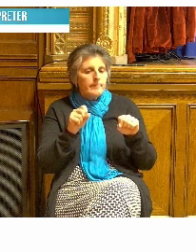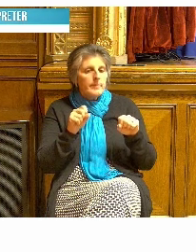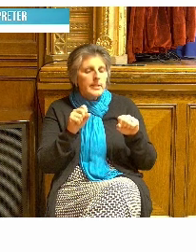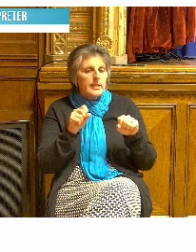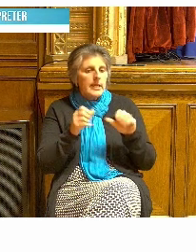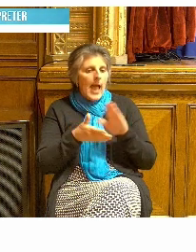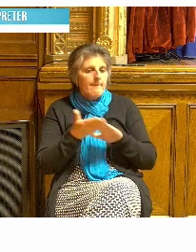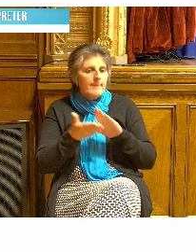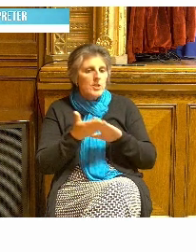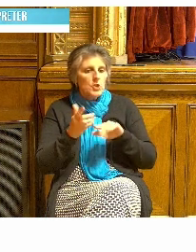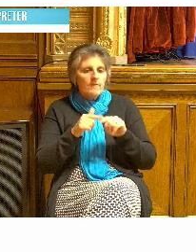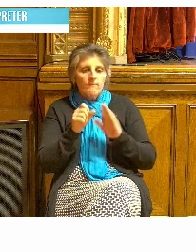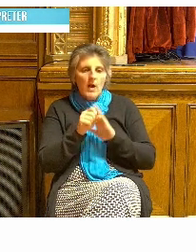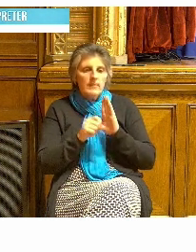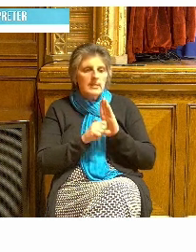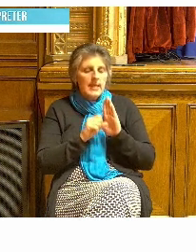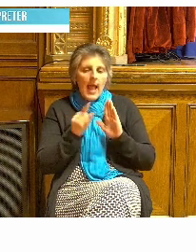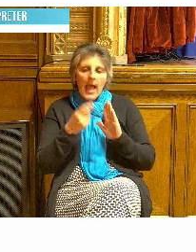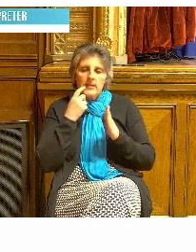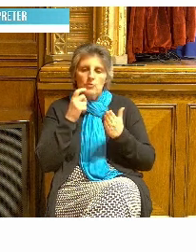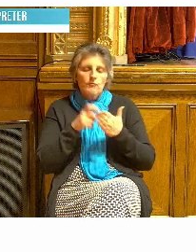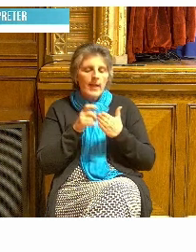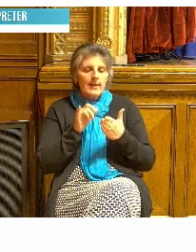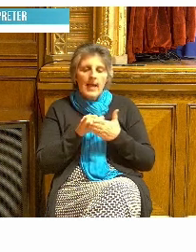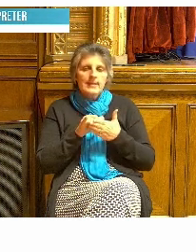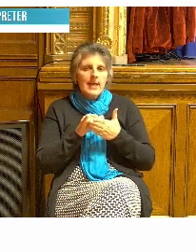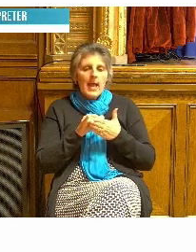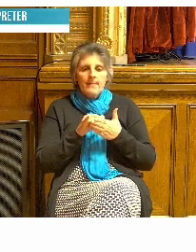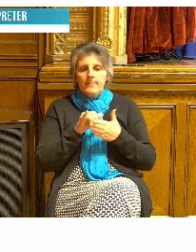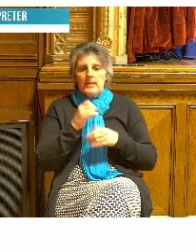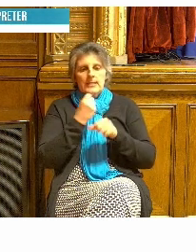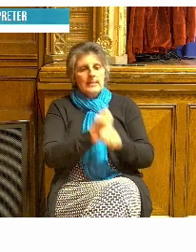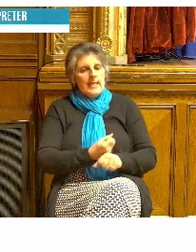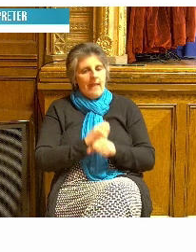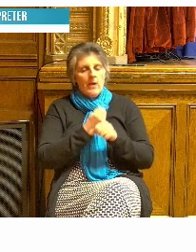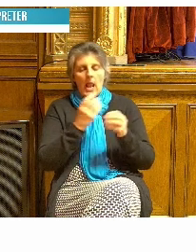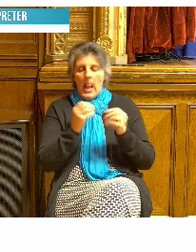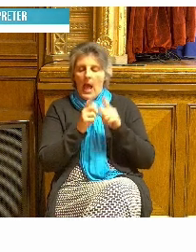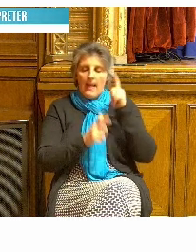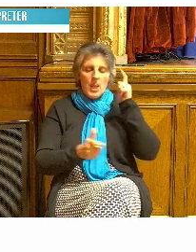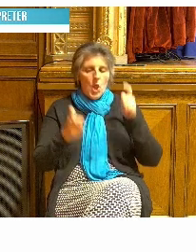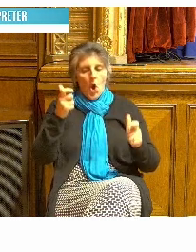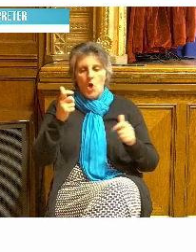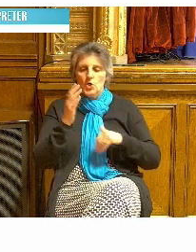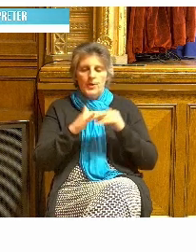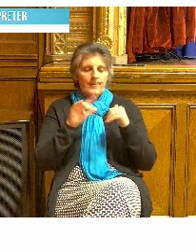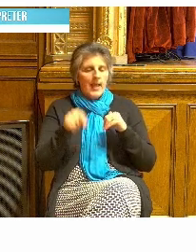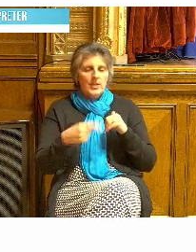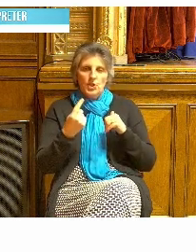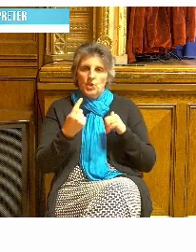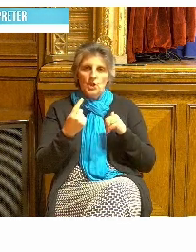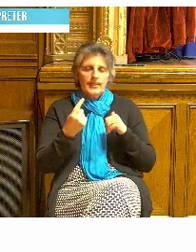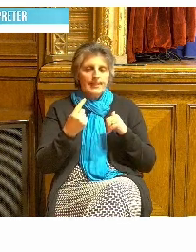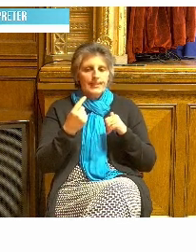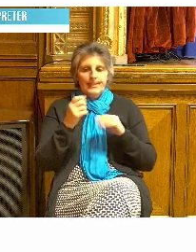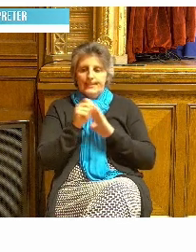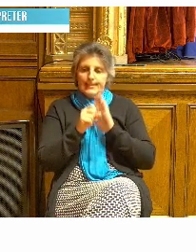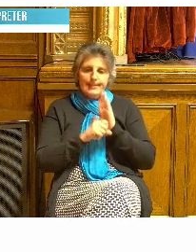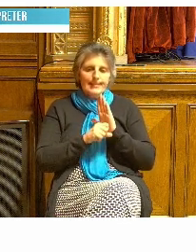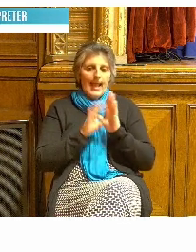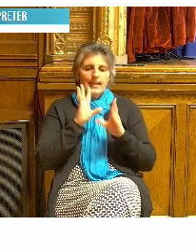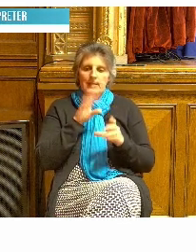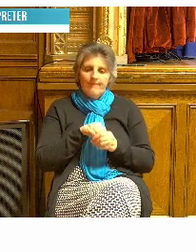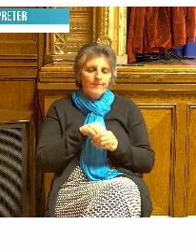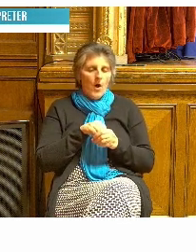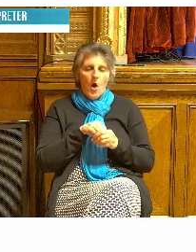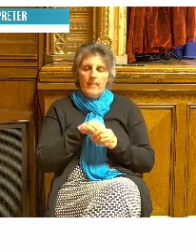administered from the state. I just recognize that slavery was much more larger than just the state's